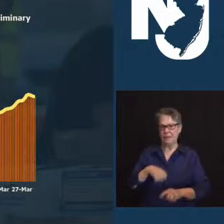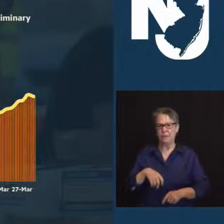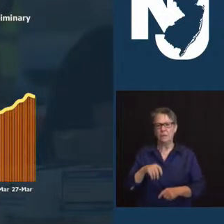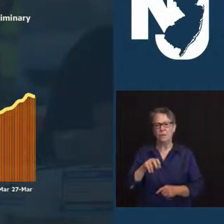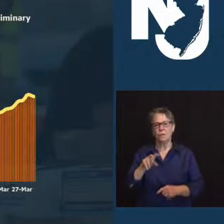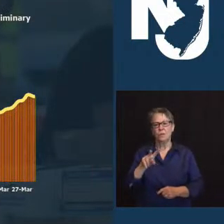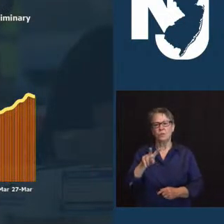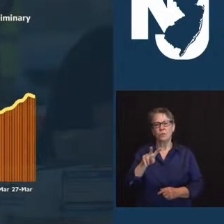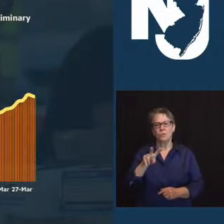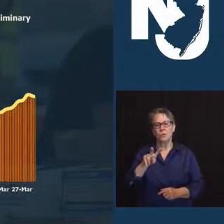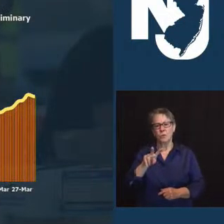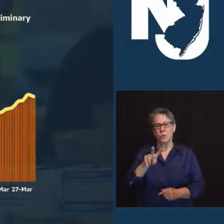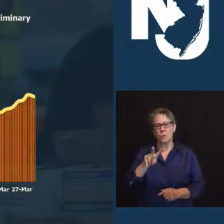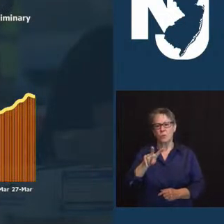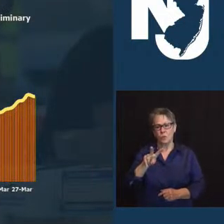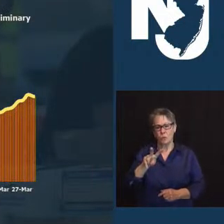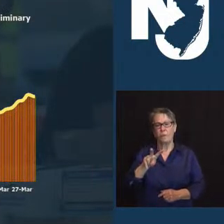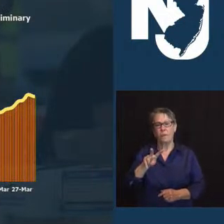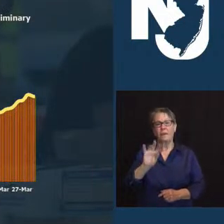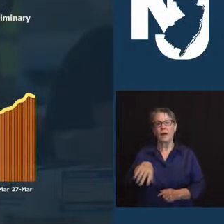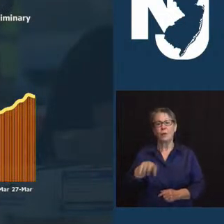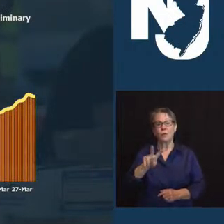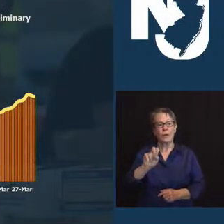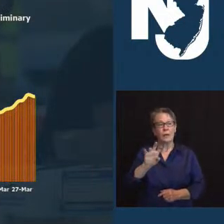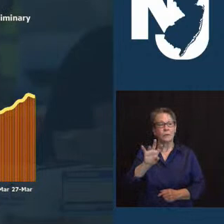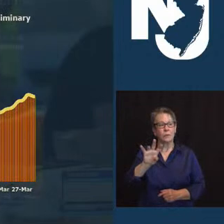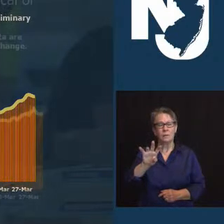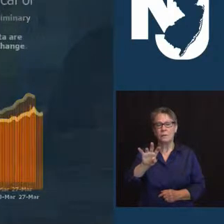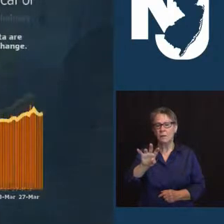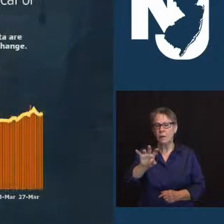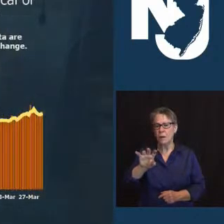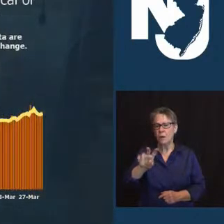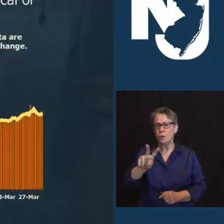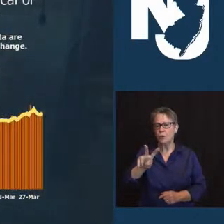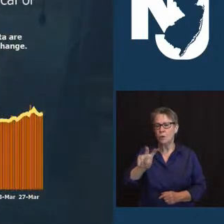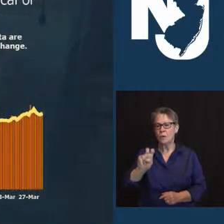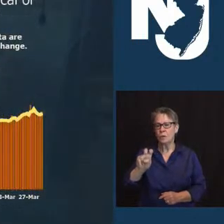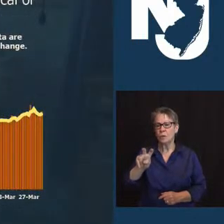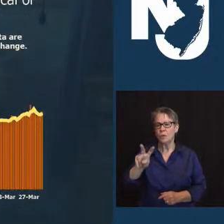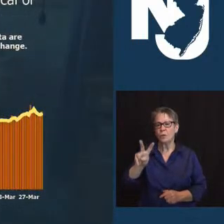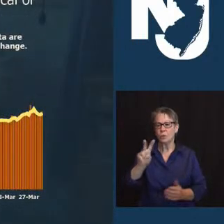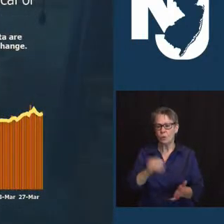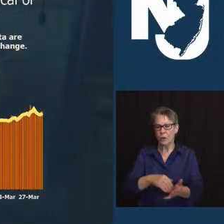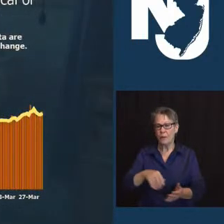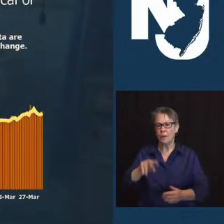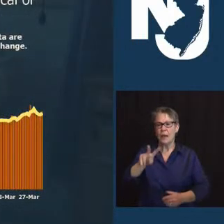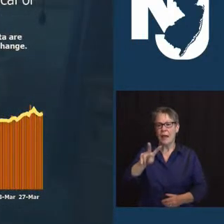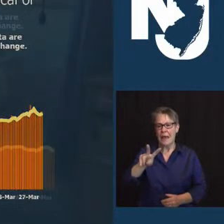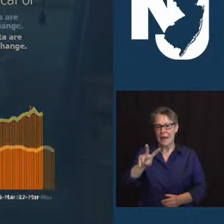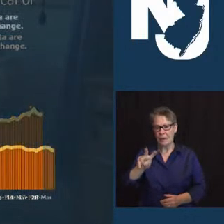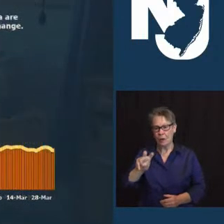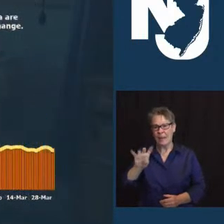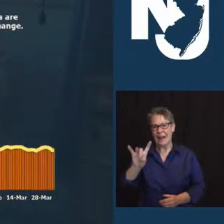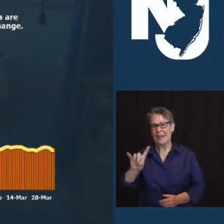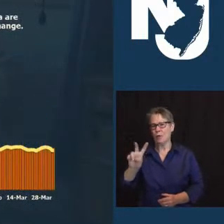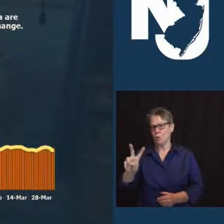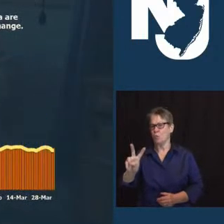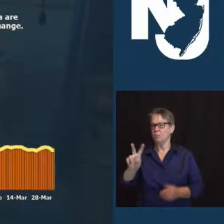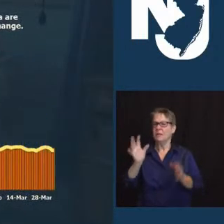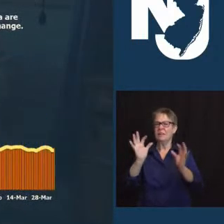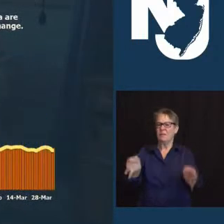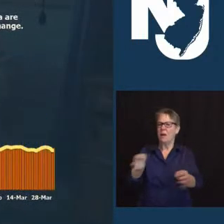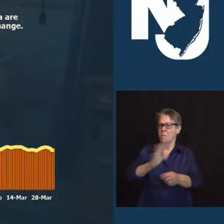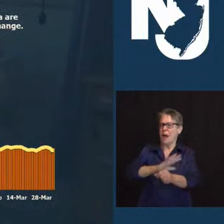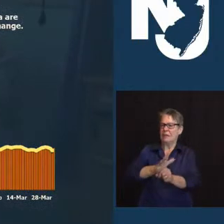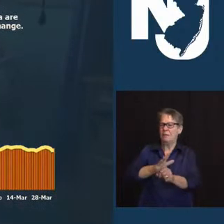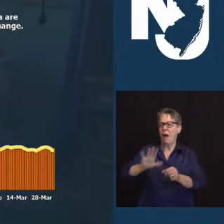2,182 were known COVID positive. Our intensive care units were treating a total of 454 patients, and